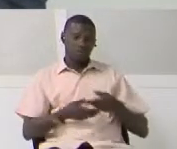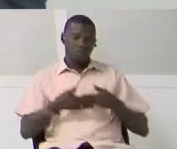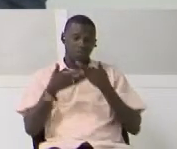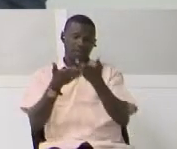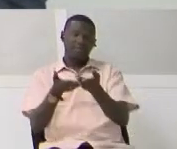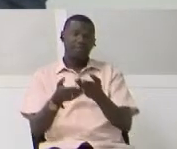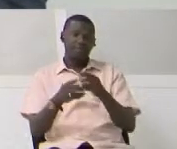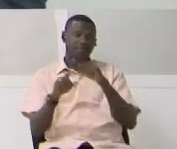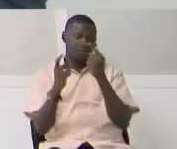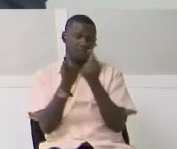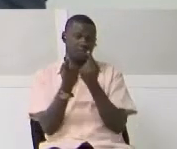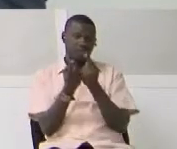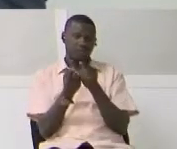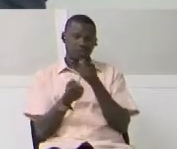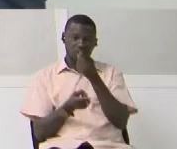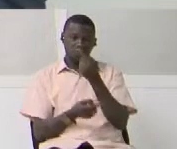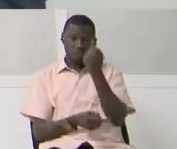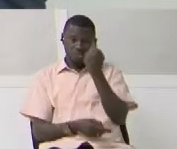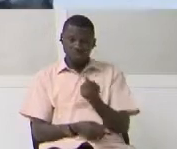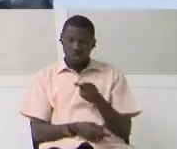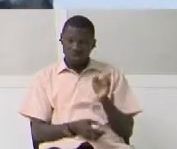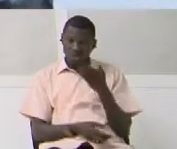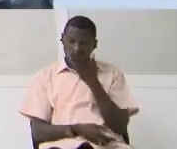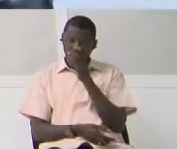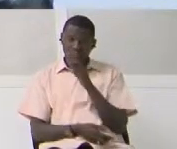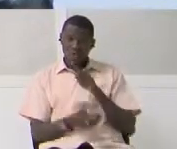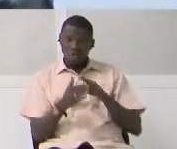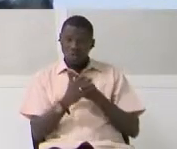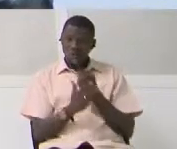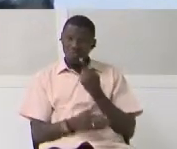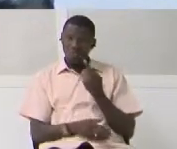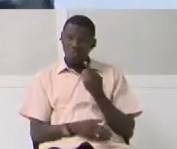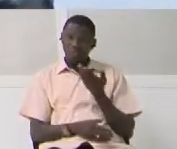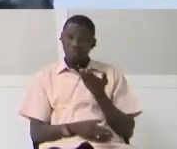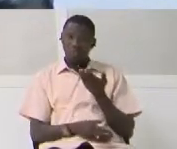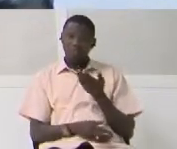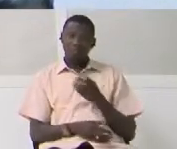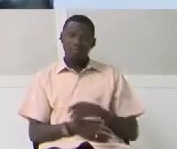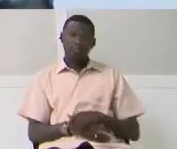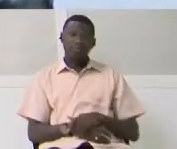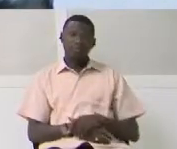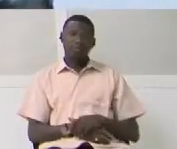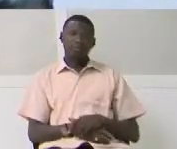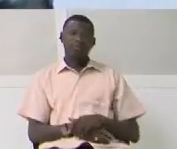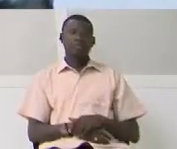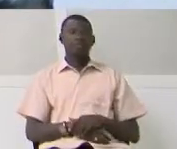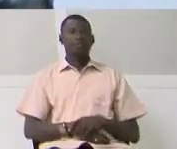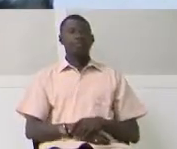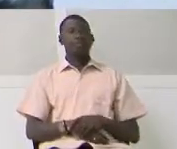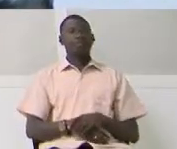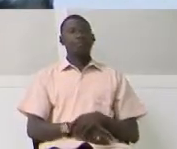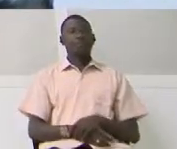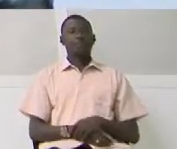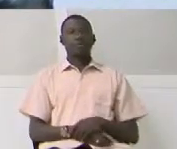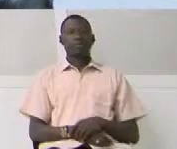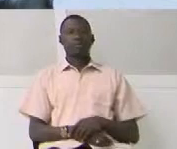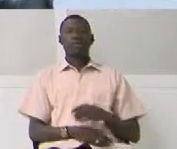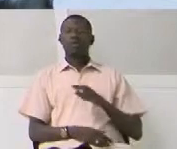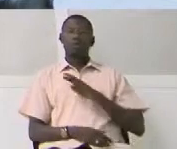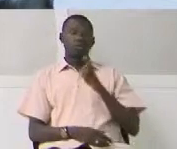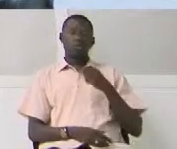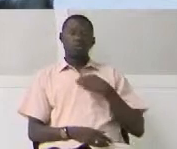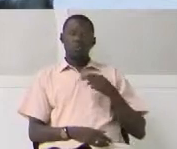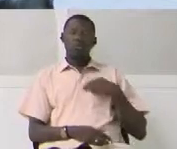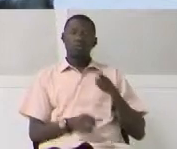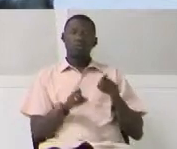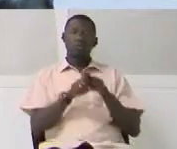you? Yeah, State House and lawyer tanta. I was with my